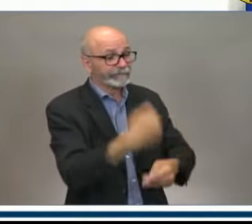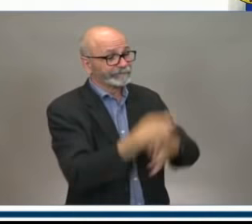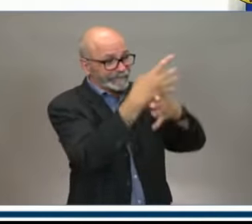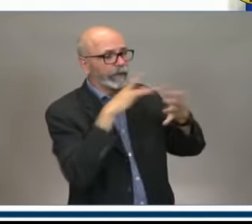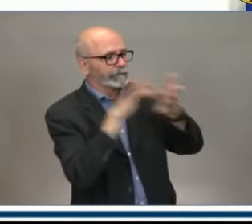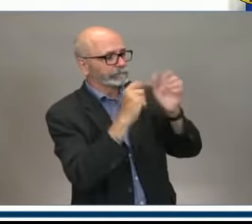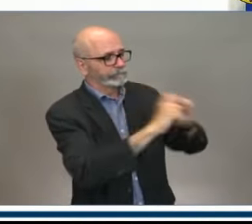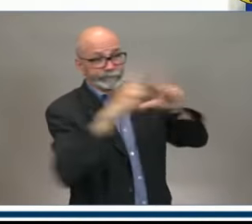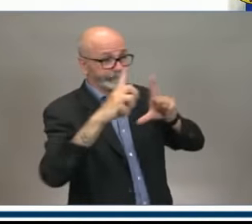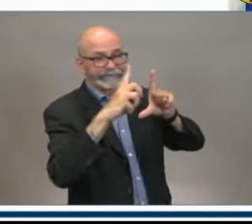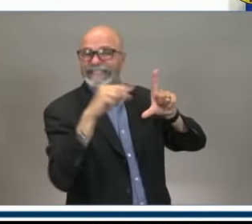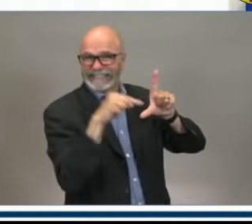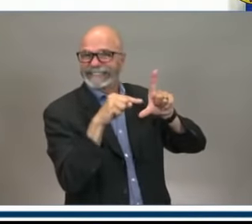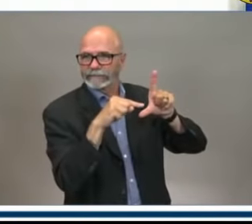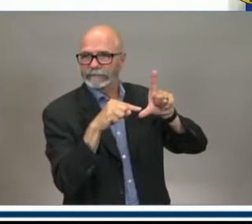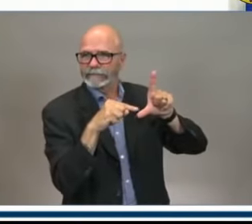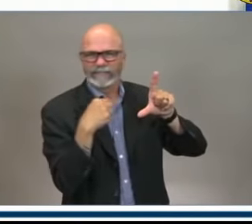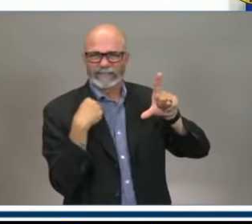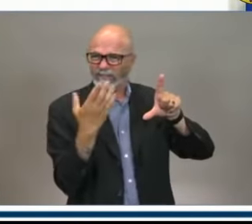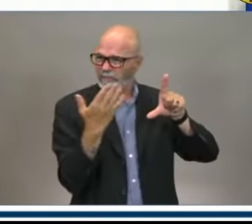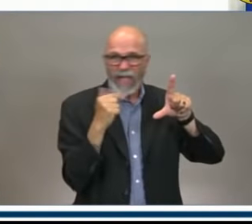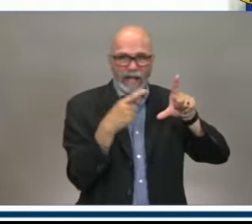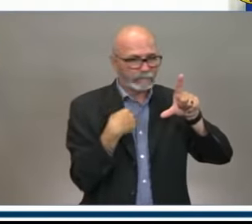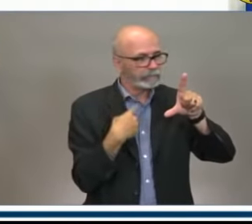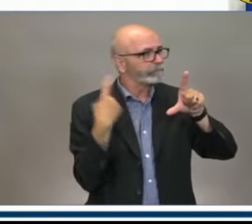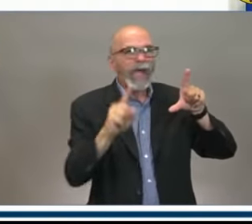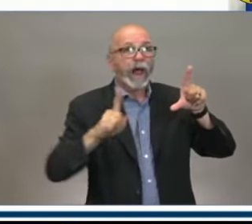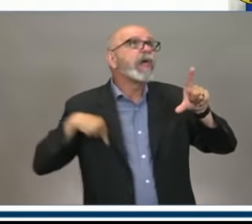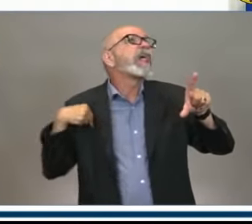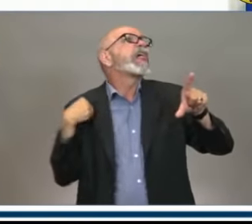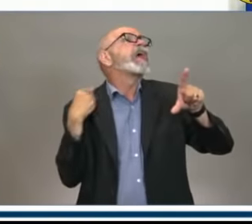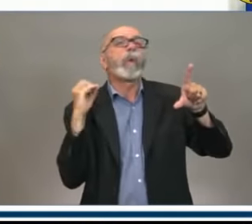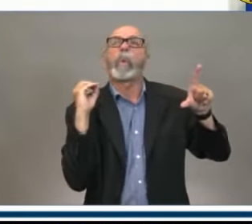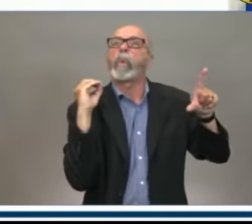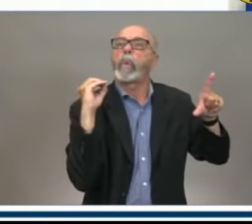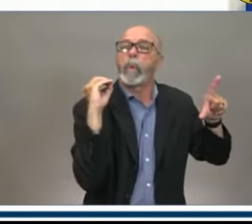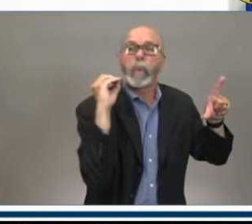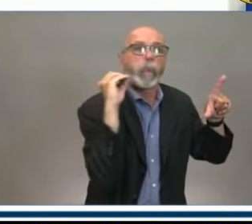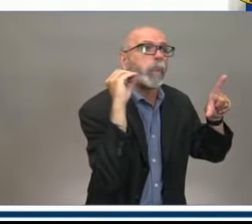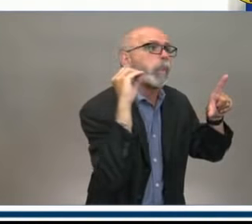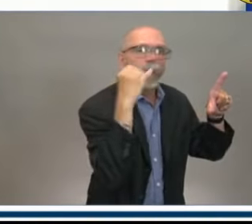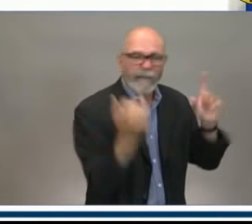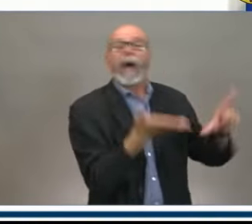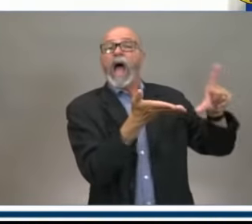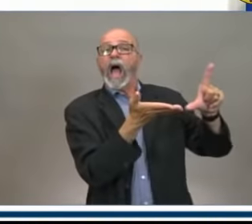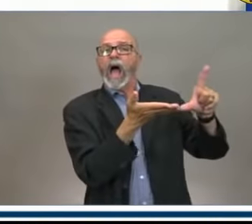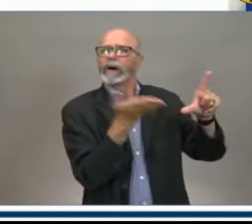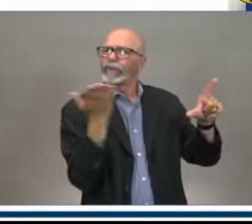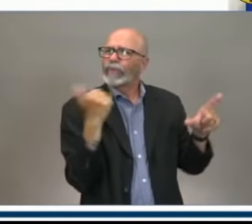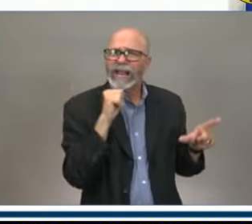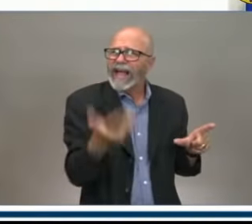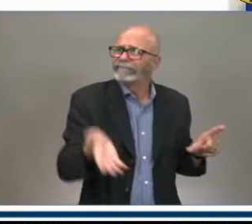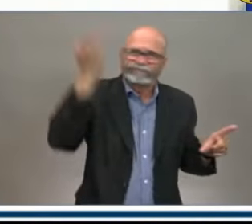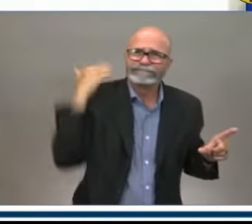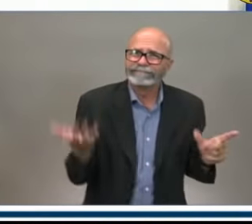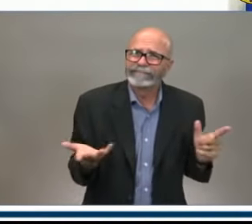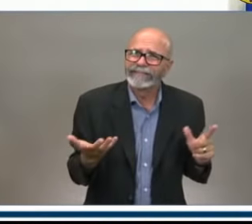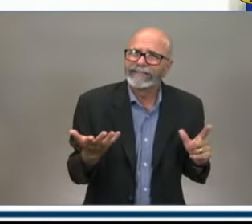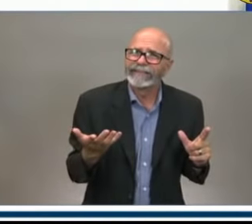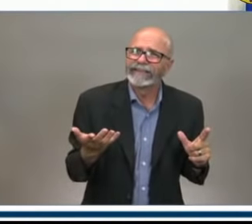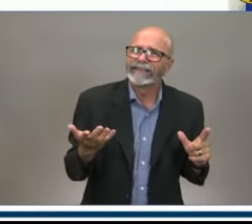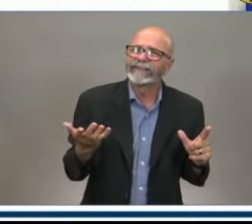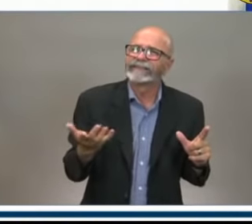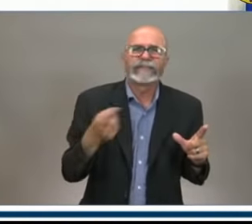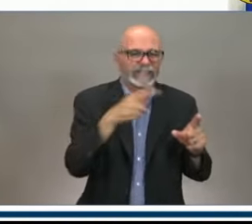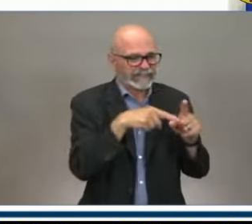taken 3 months for this to come into being here in Nova Scotia, and also how much at the end of the day will this